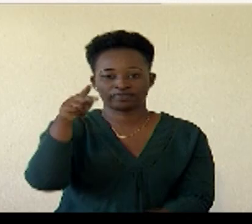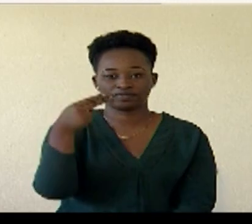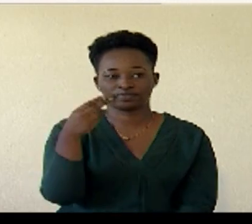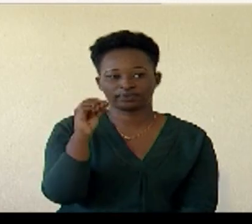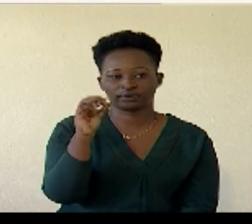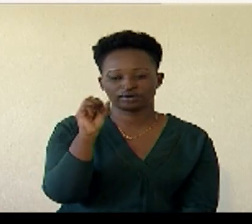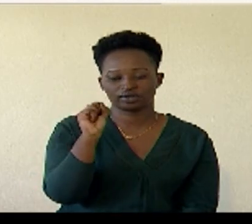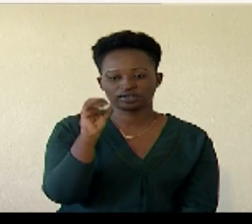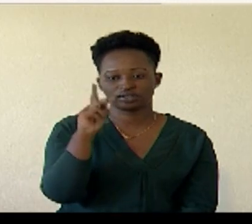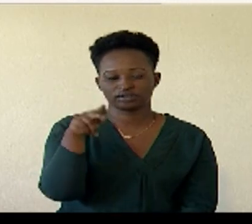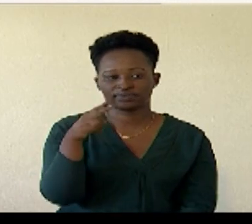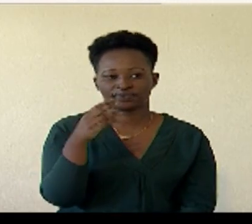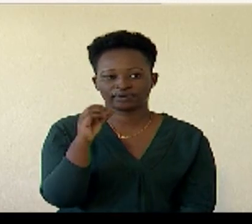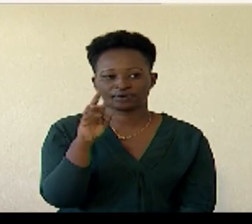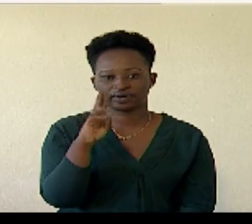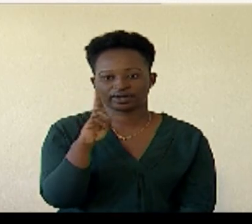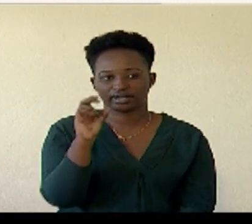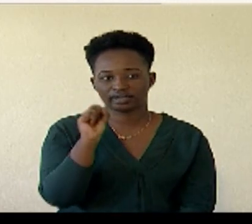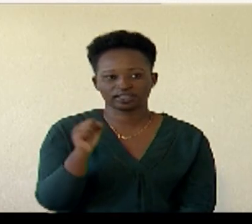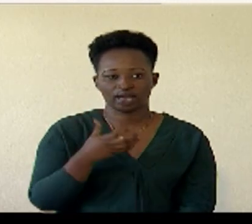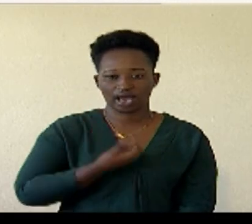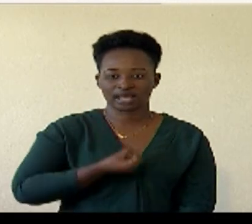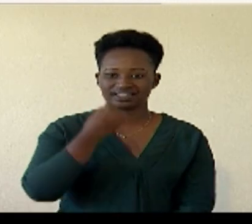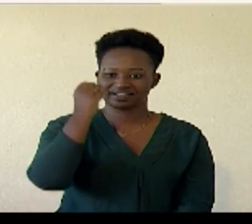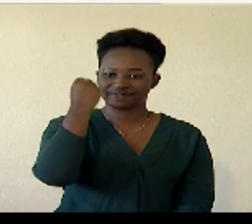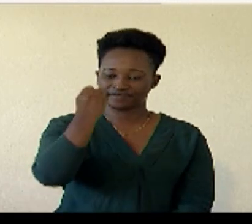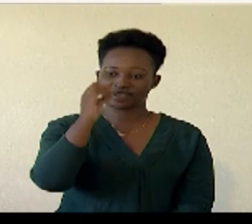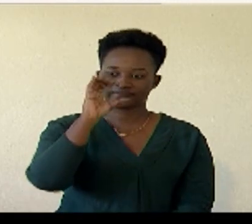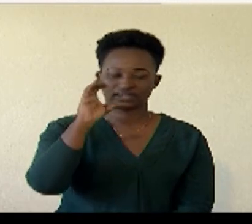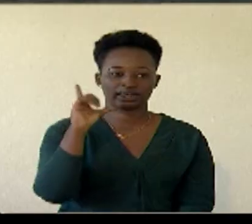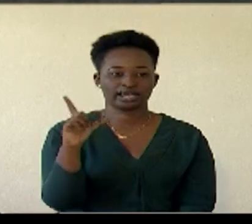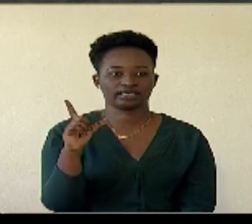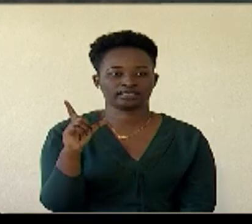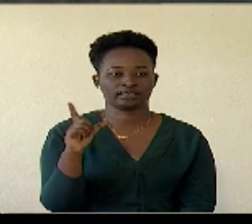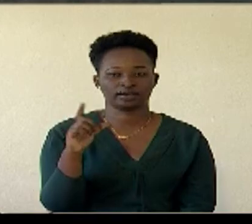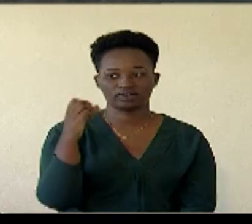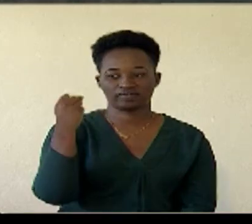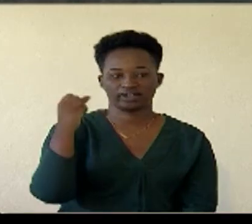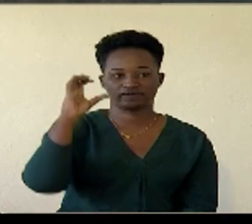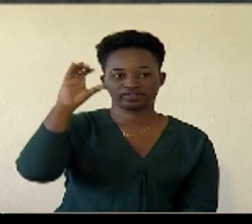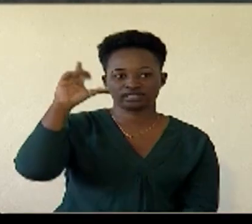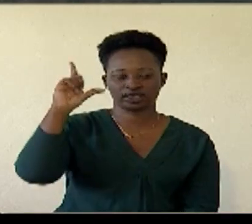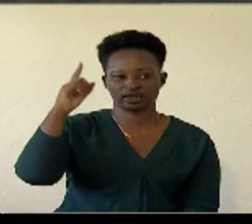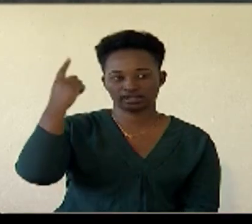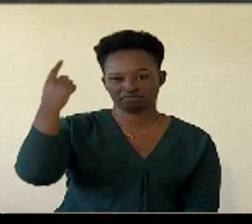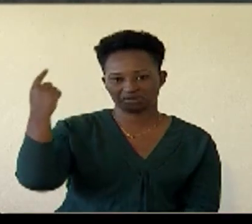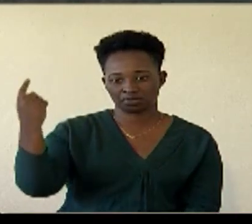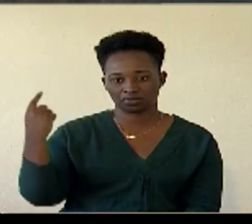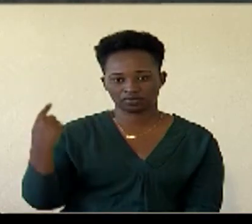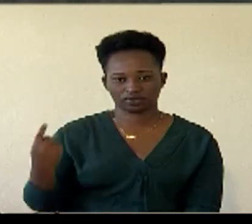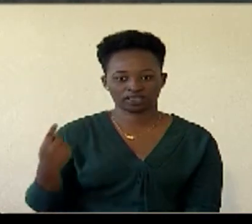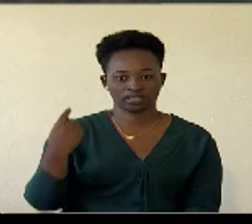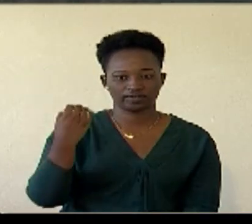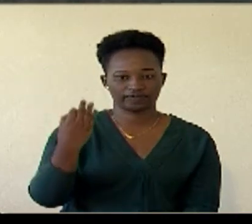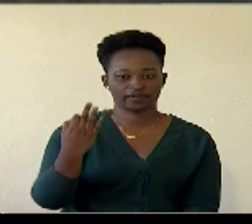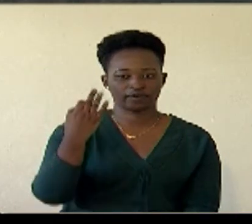5 chloride. So there are 5 chlorides, 1, 2, 3, 4, and 5. So one